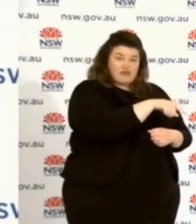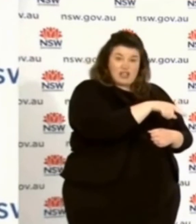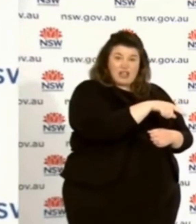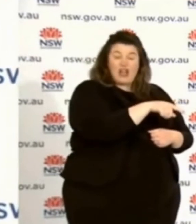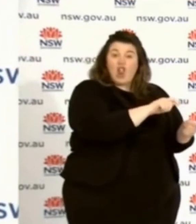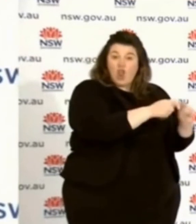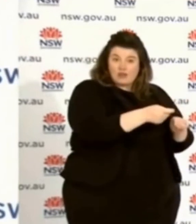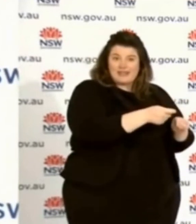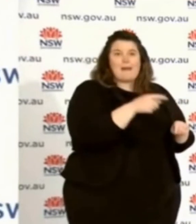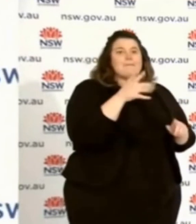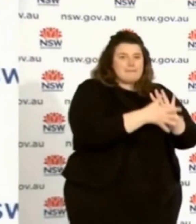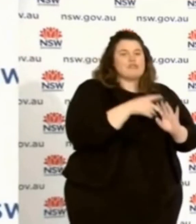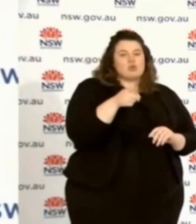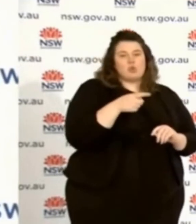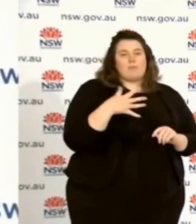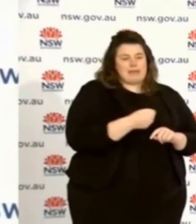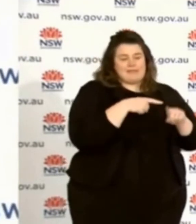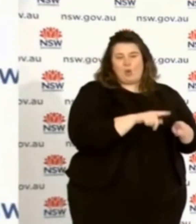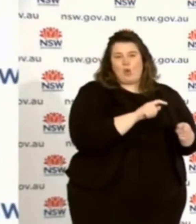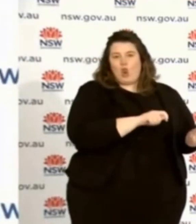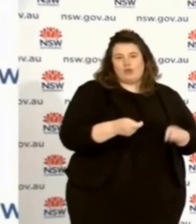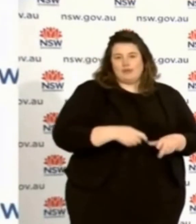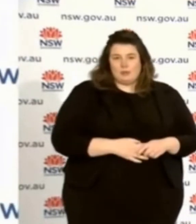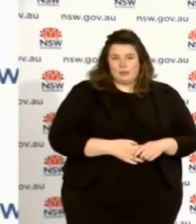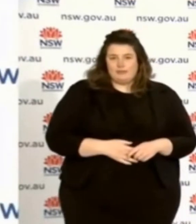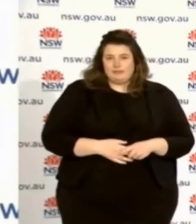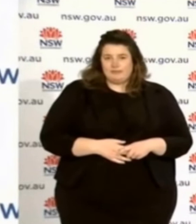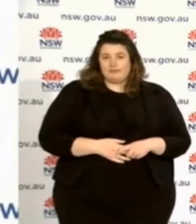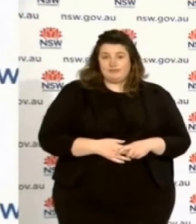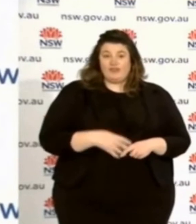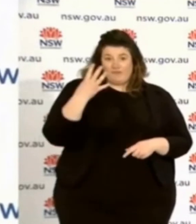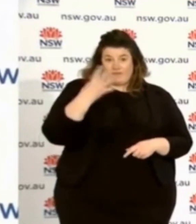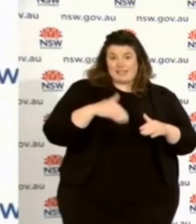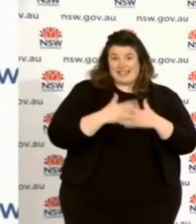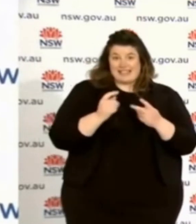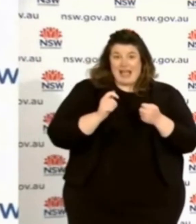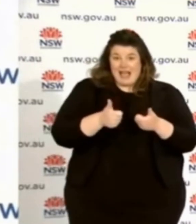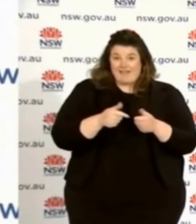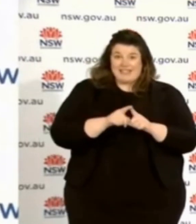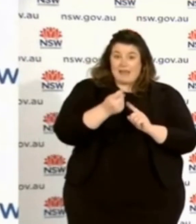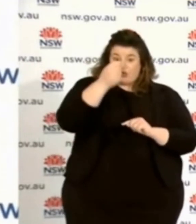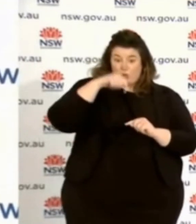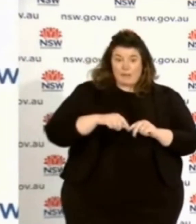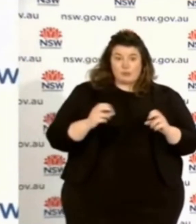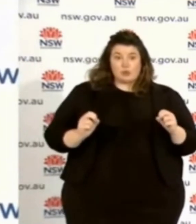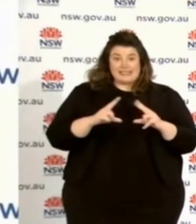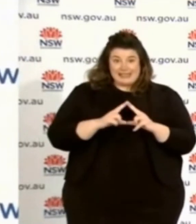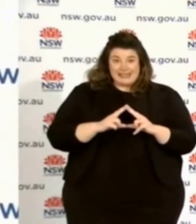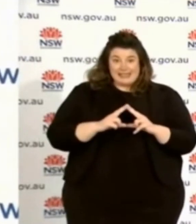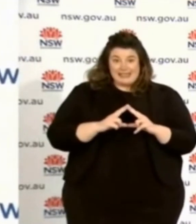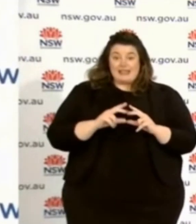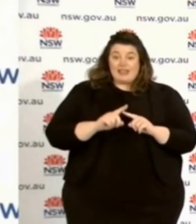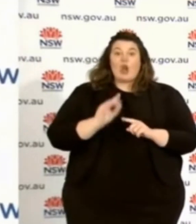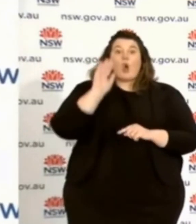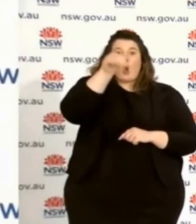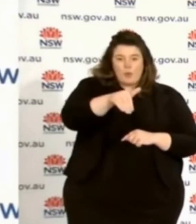those stay-home orders then apply to you when you return home. So for 14 days, those stay-home orders will apply. No different to if you come to Sydney now, those stay-home